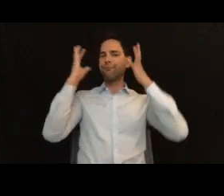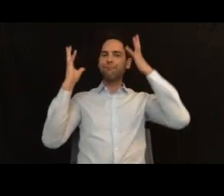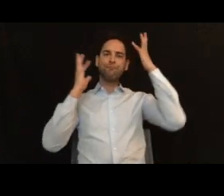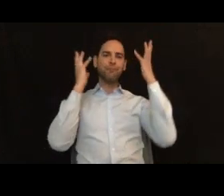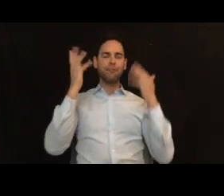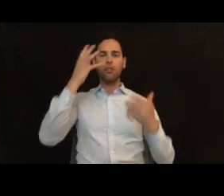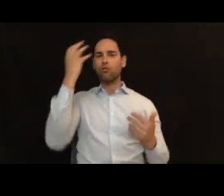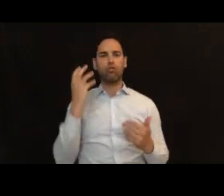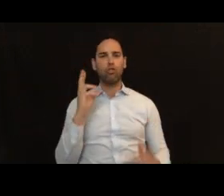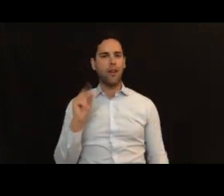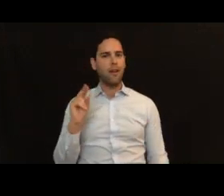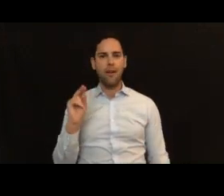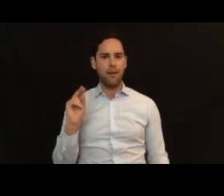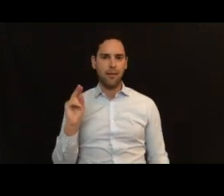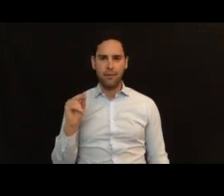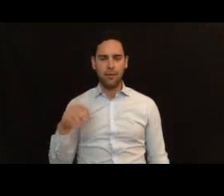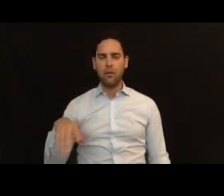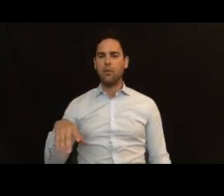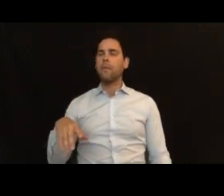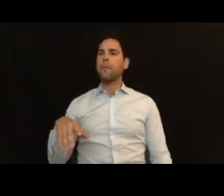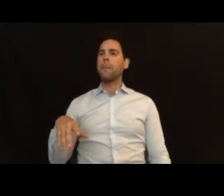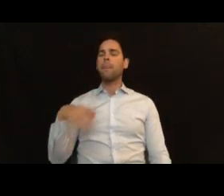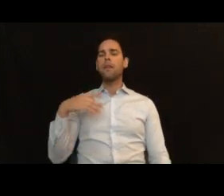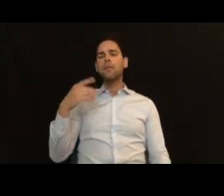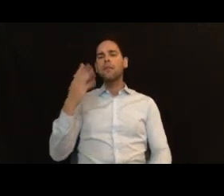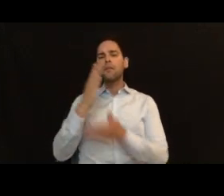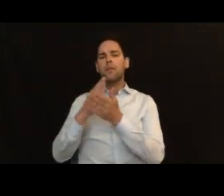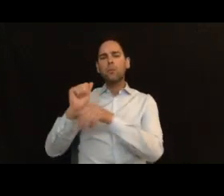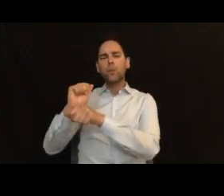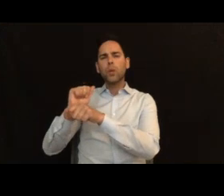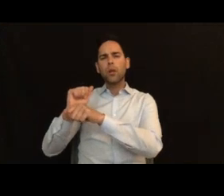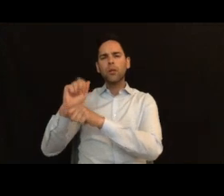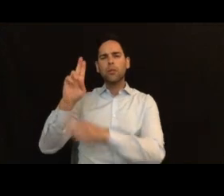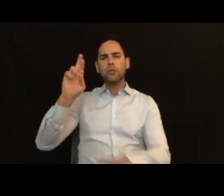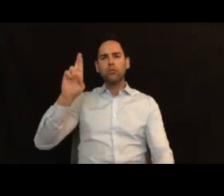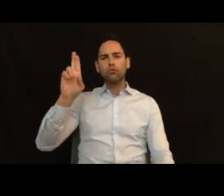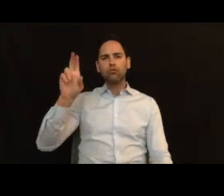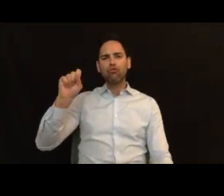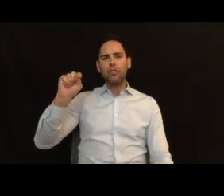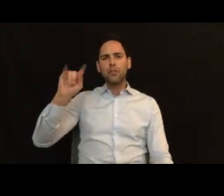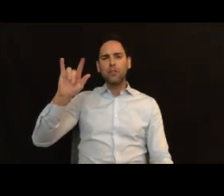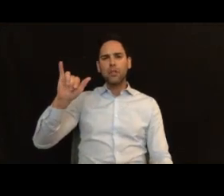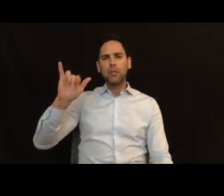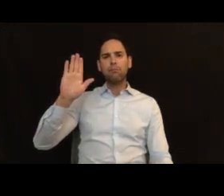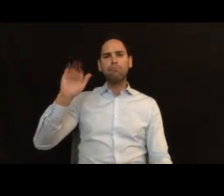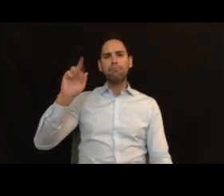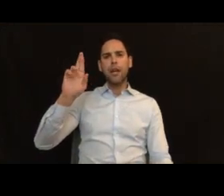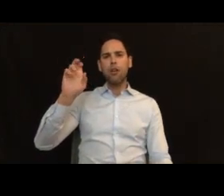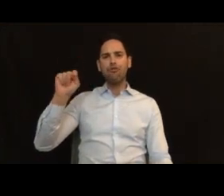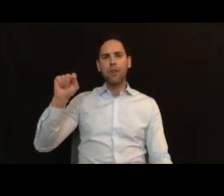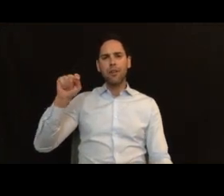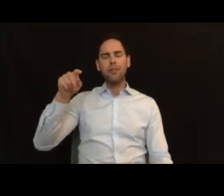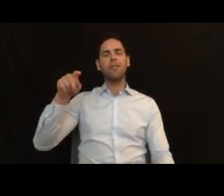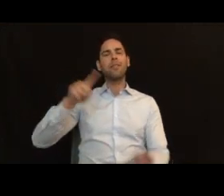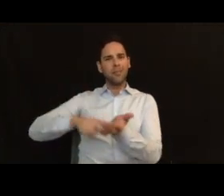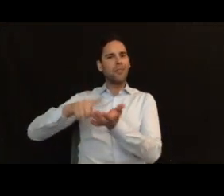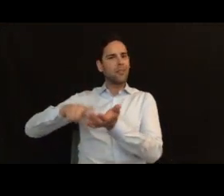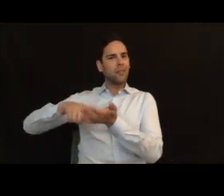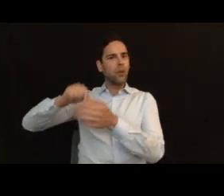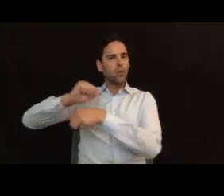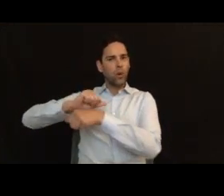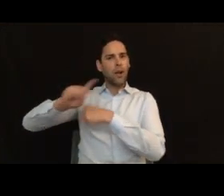There has been some pioneering work done by Rusty Barrett on drag queens, African-American drag queens in Texas. And